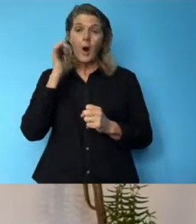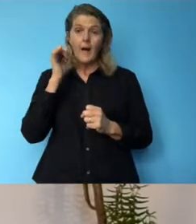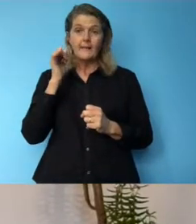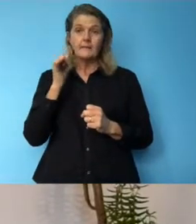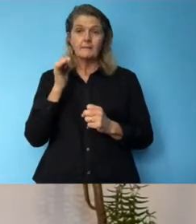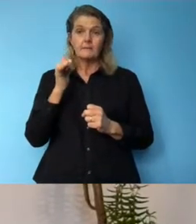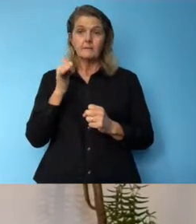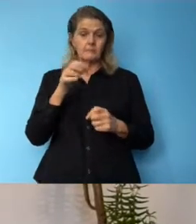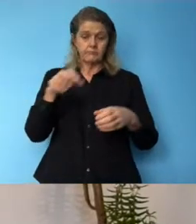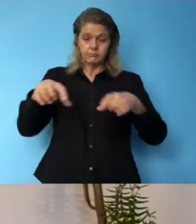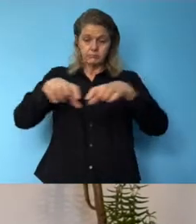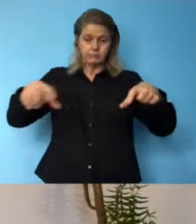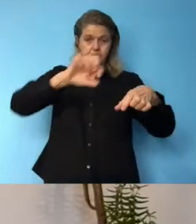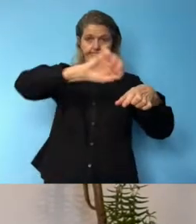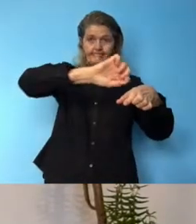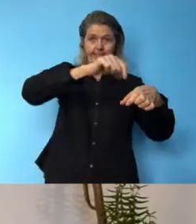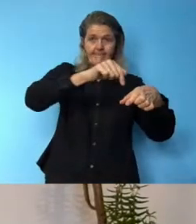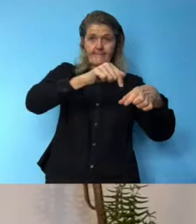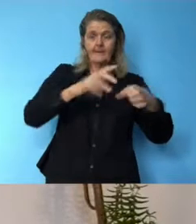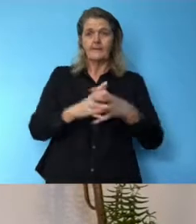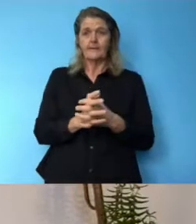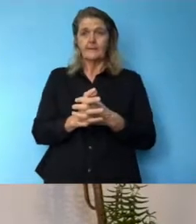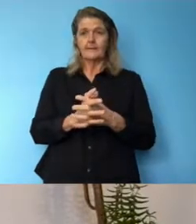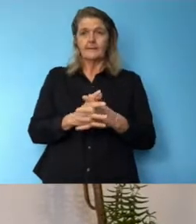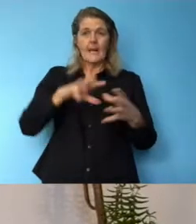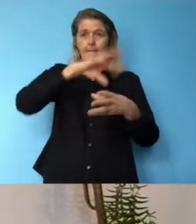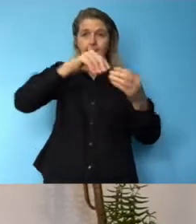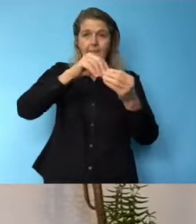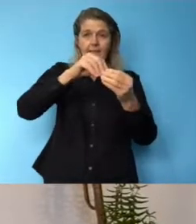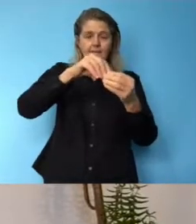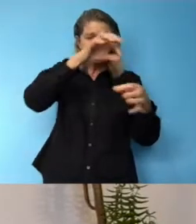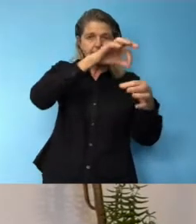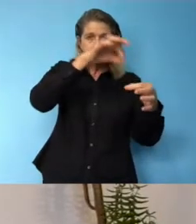white down here. Because when you mix it with the white,